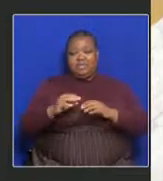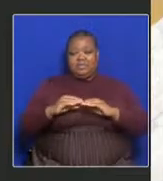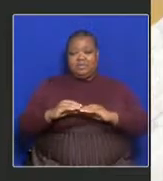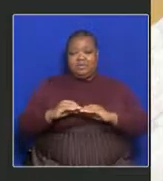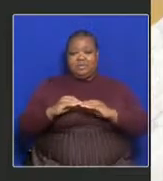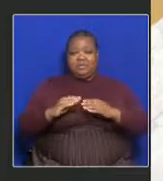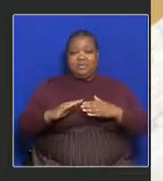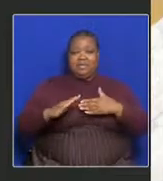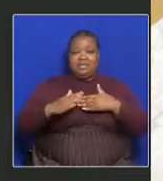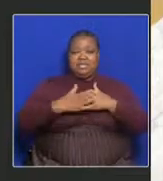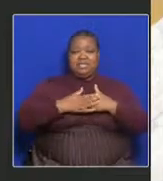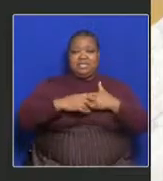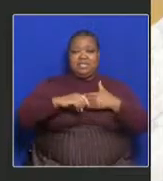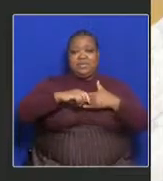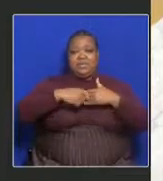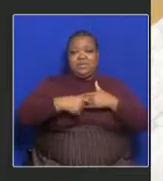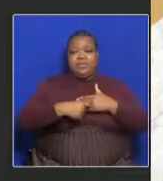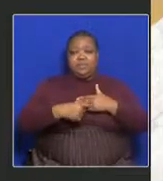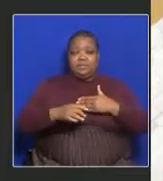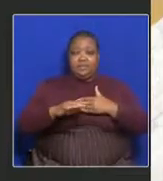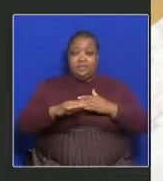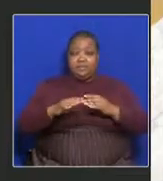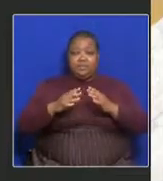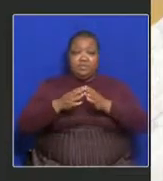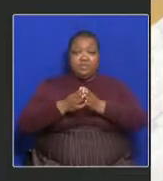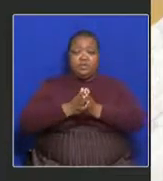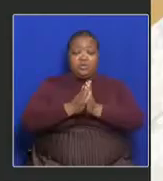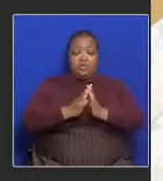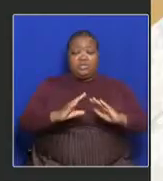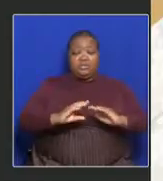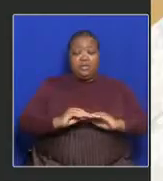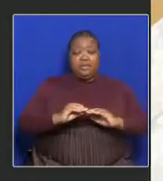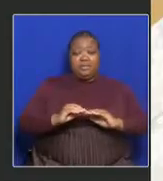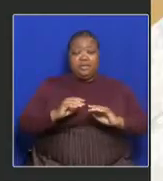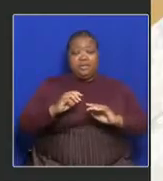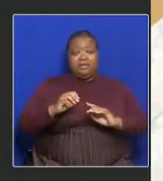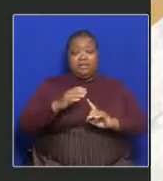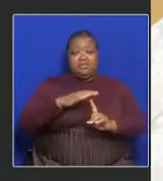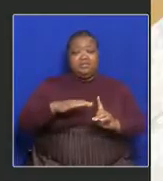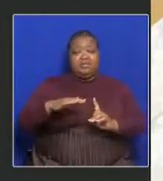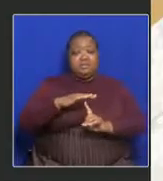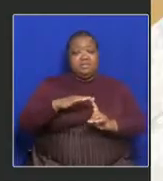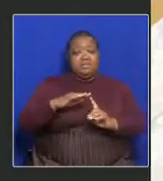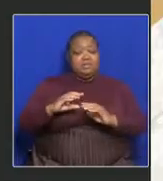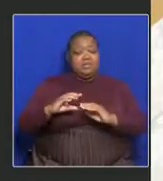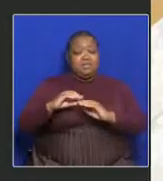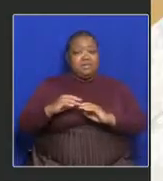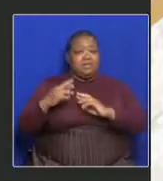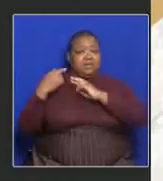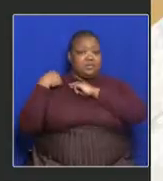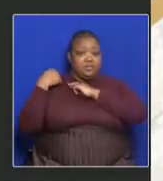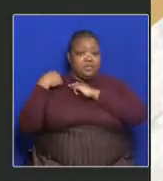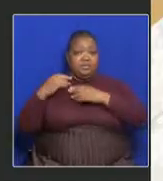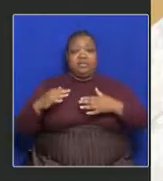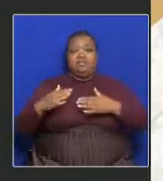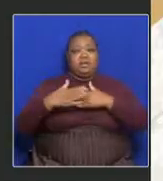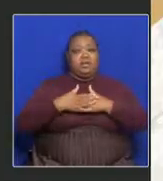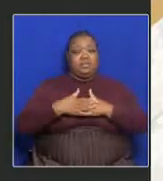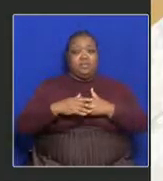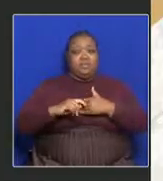Upon inquiring from members on the scene, no member could take responsibility for resealing the container. It is for this reason